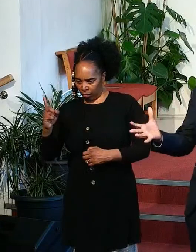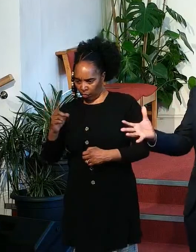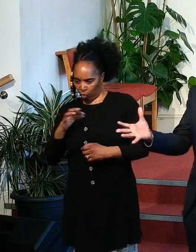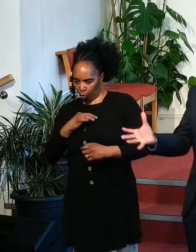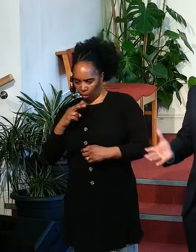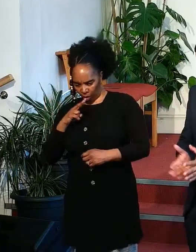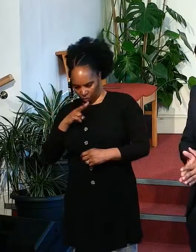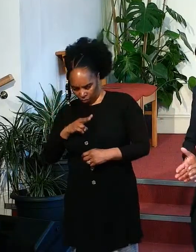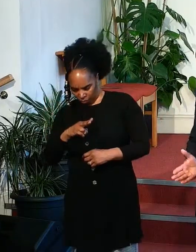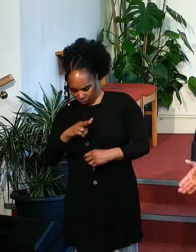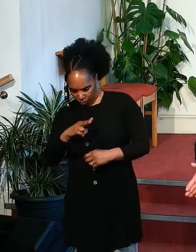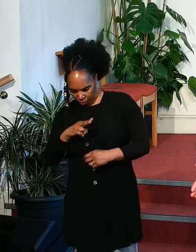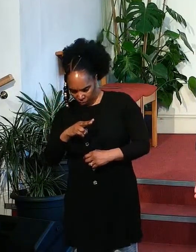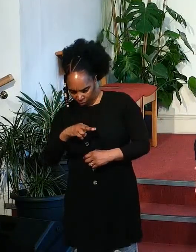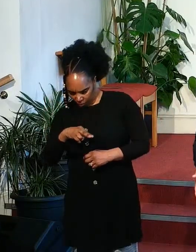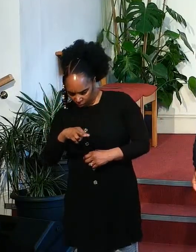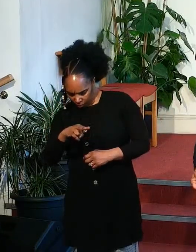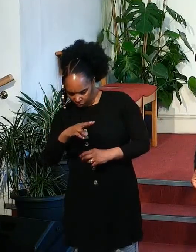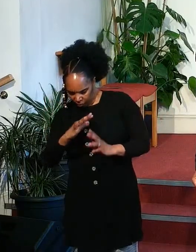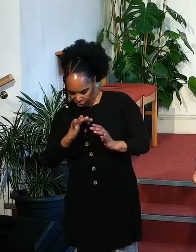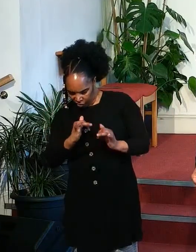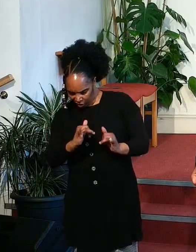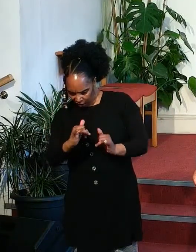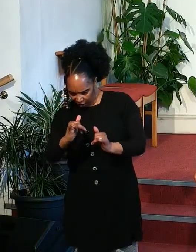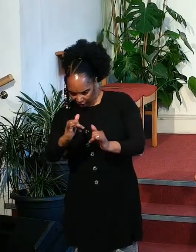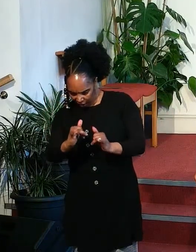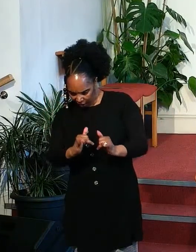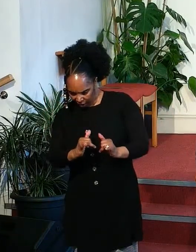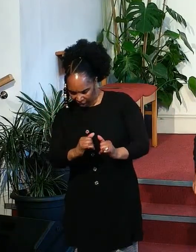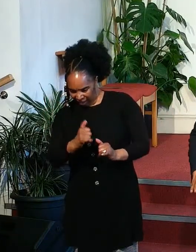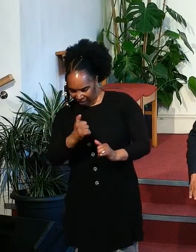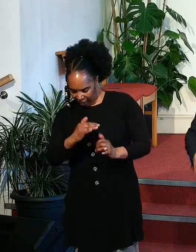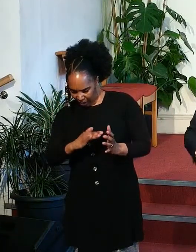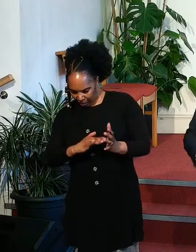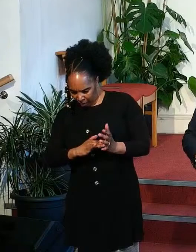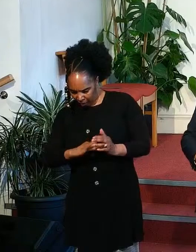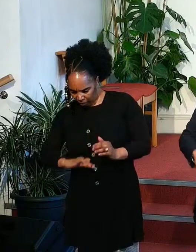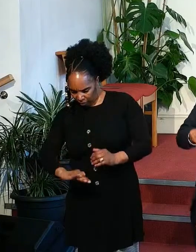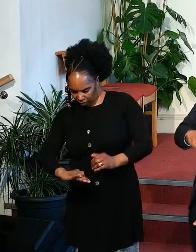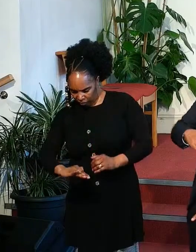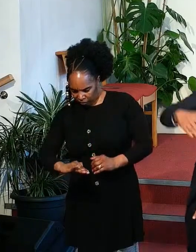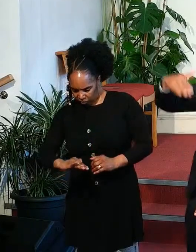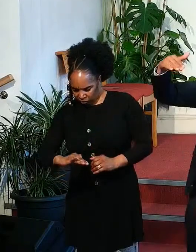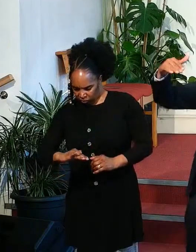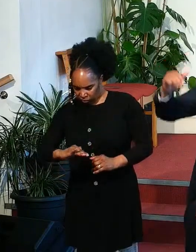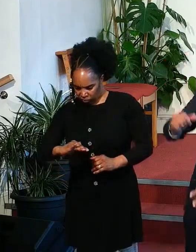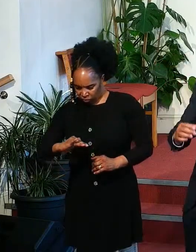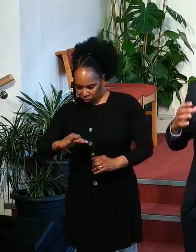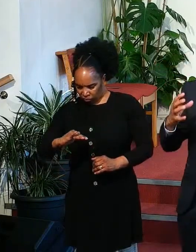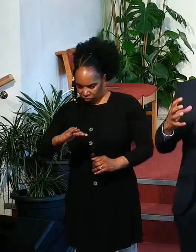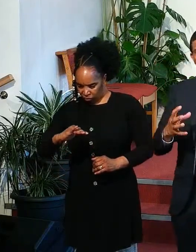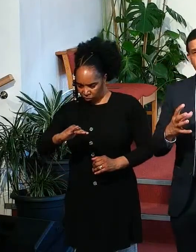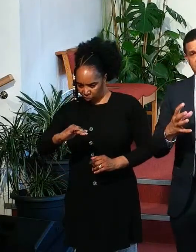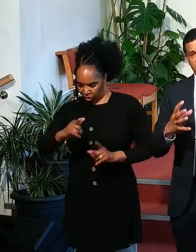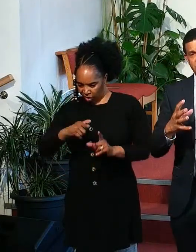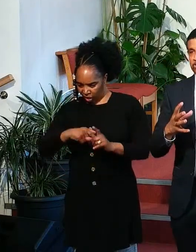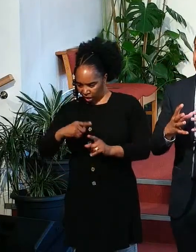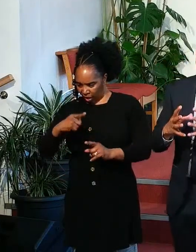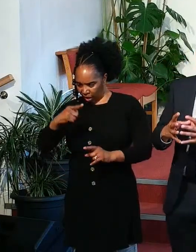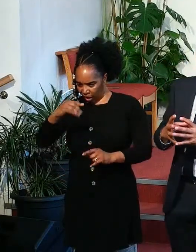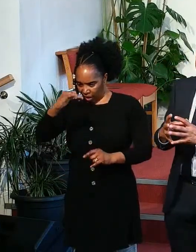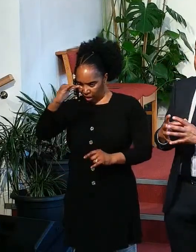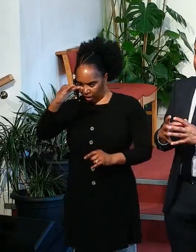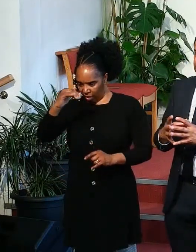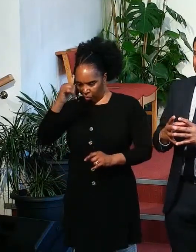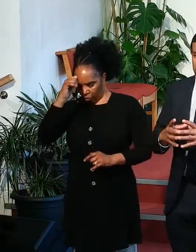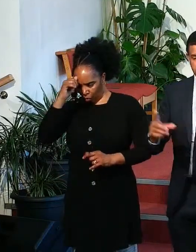those who you look at a certain age, so from 6 months, a year, 18 months, 2 years, you know what that child should